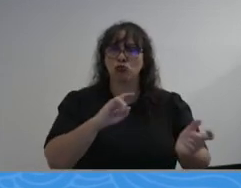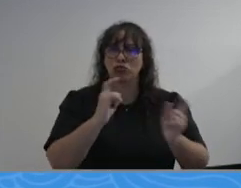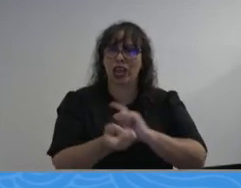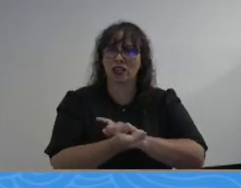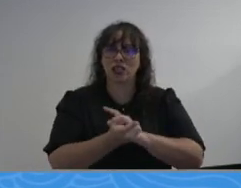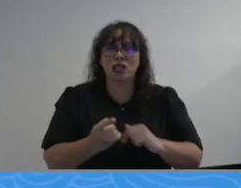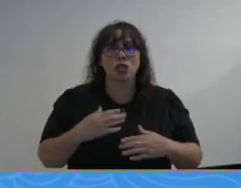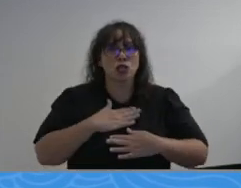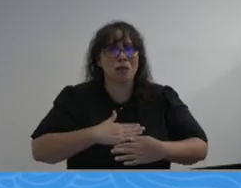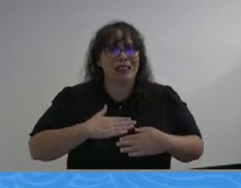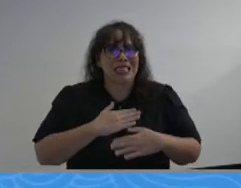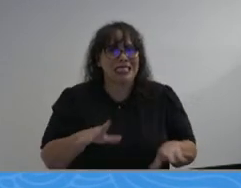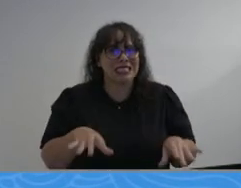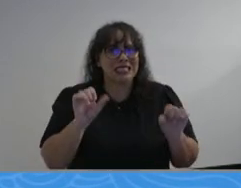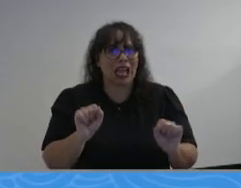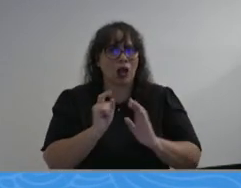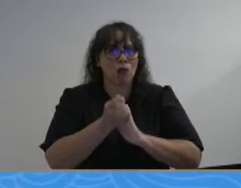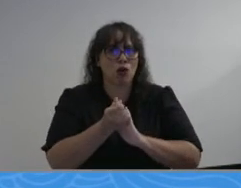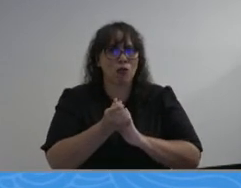So please take a moment,